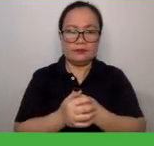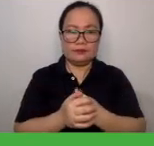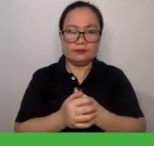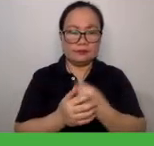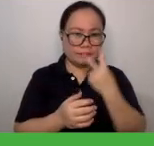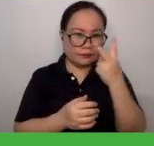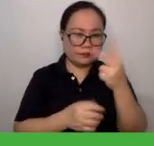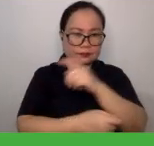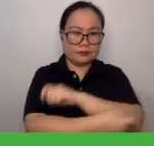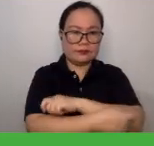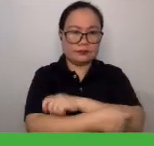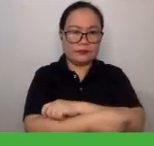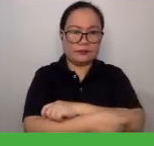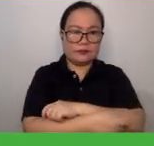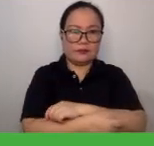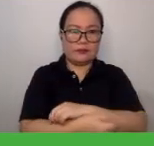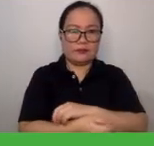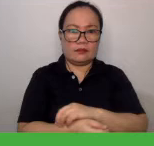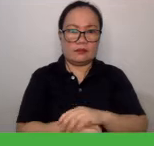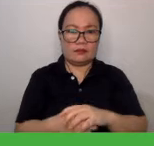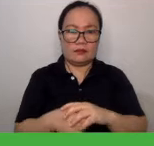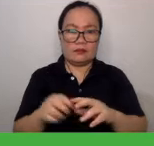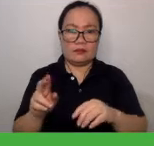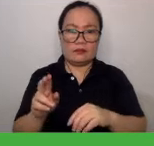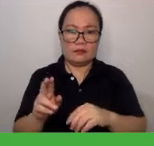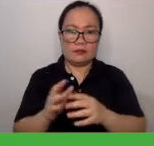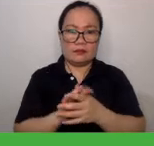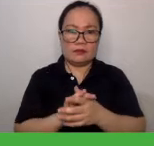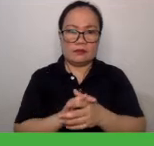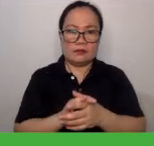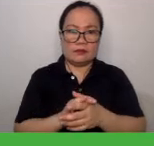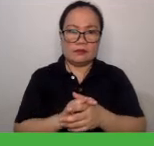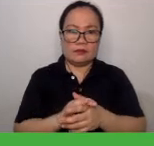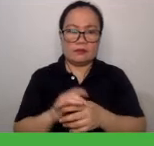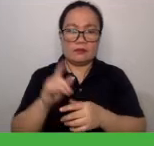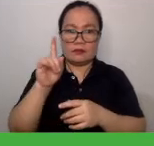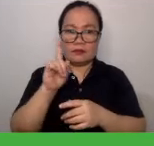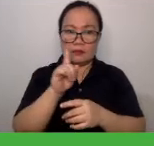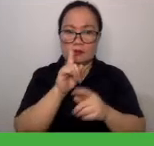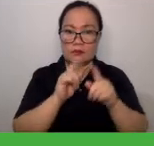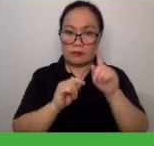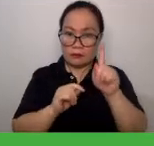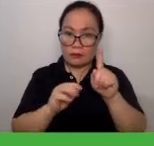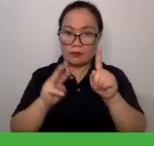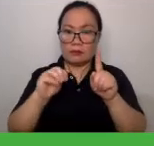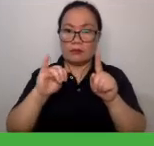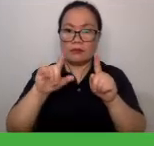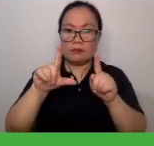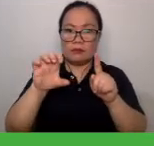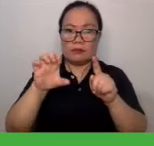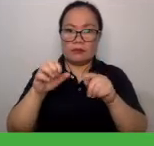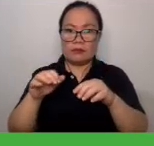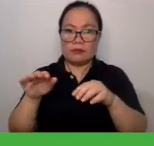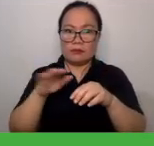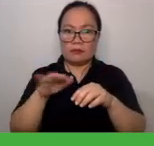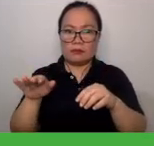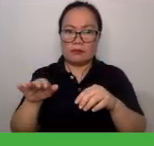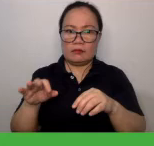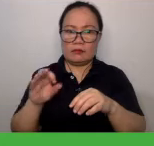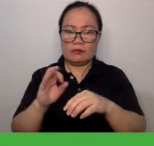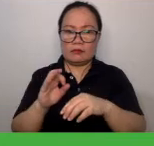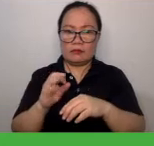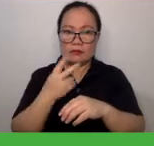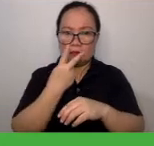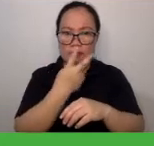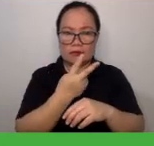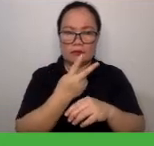and mile, ibig sabihin, sa mile, ilalagay mo 1, sa feet, ilalagay mo 5,280.